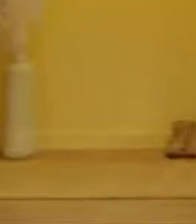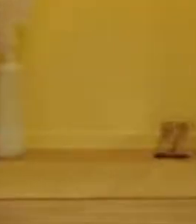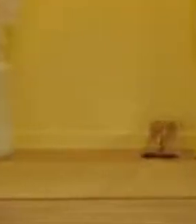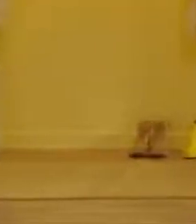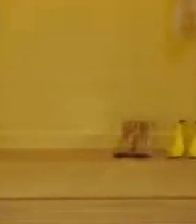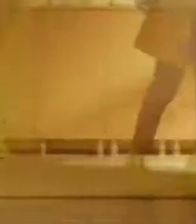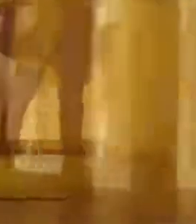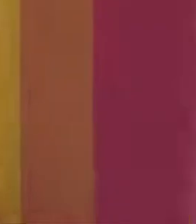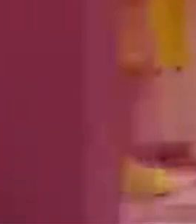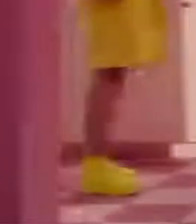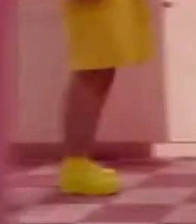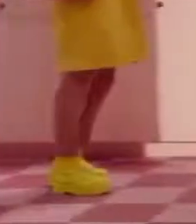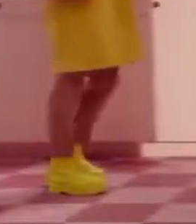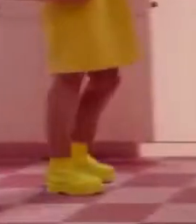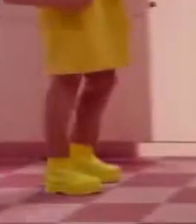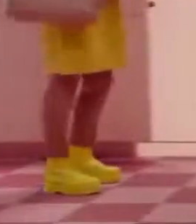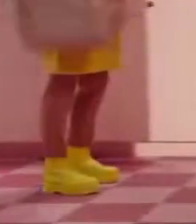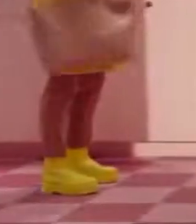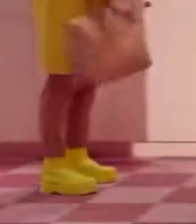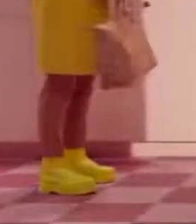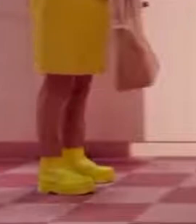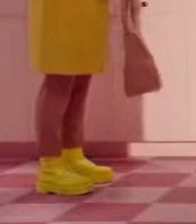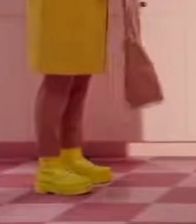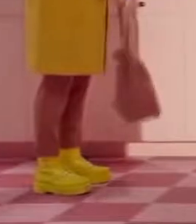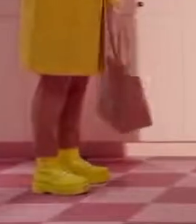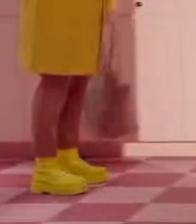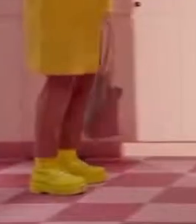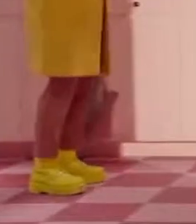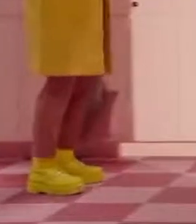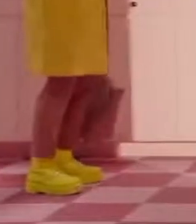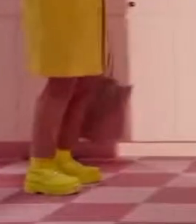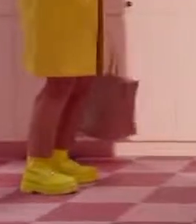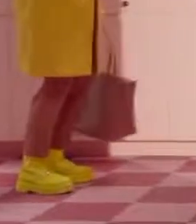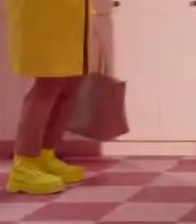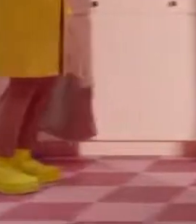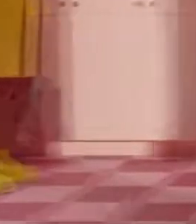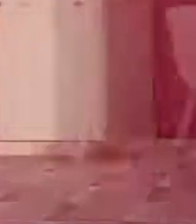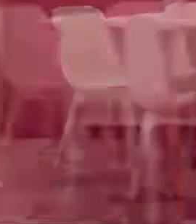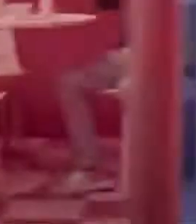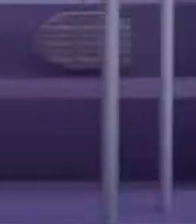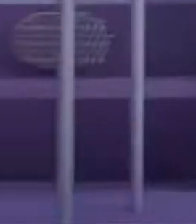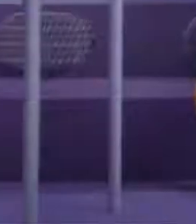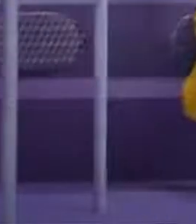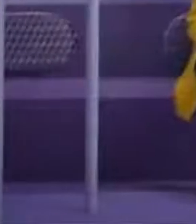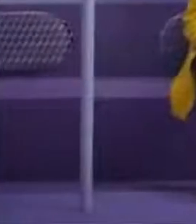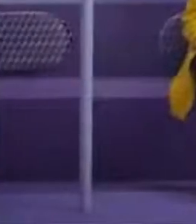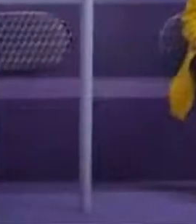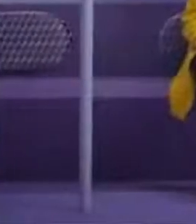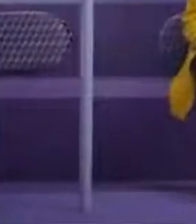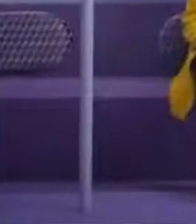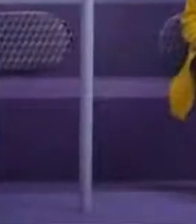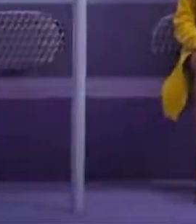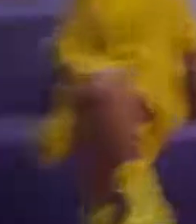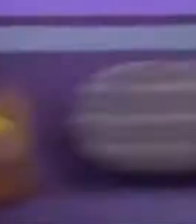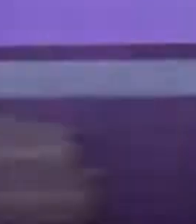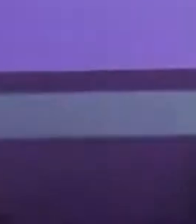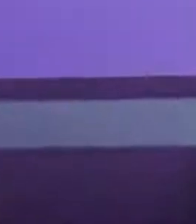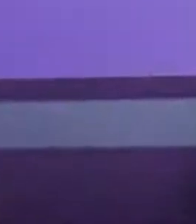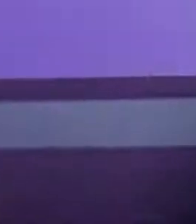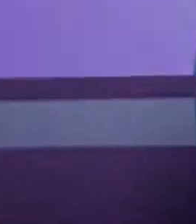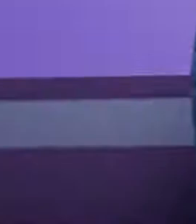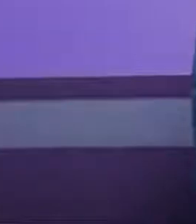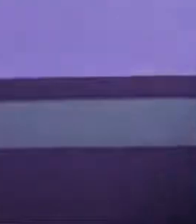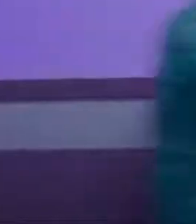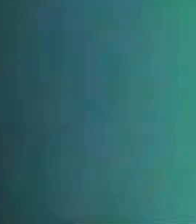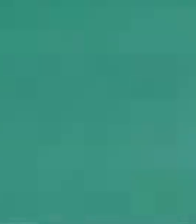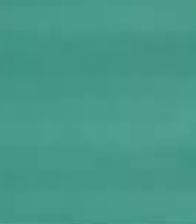This is Jan. Jan sometimes visits her neighbor Paul. Paul has COVID-19, but doesn't know it. Jan also takes the bus. So does Mo, who's